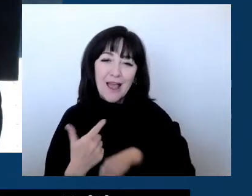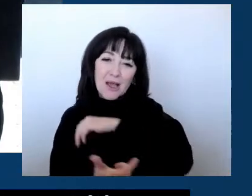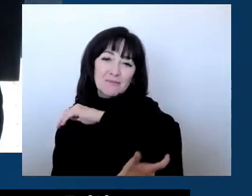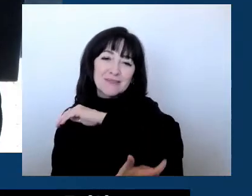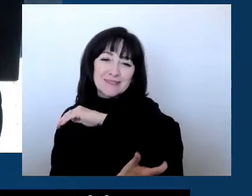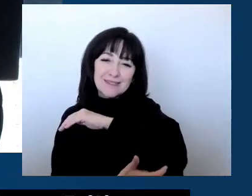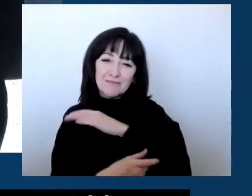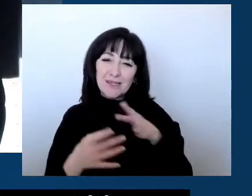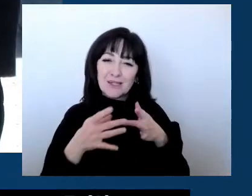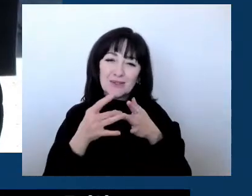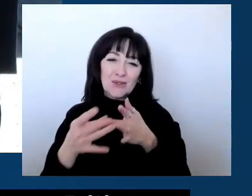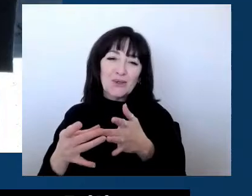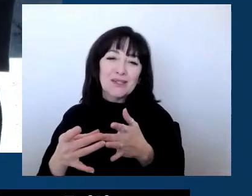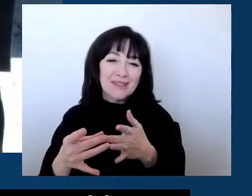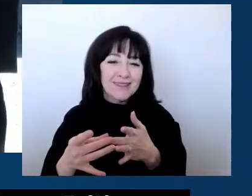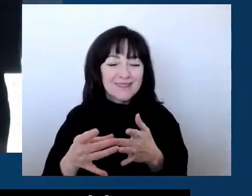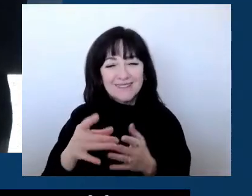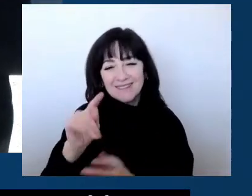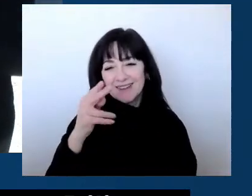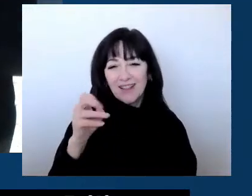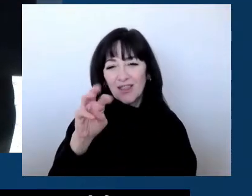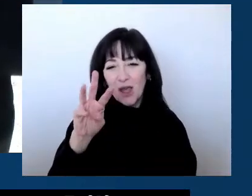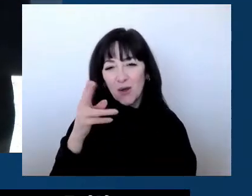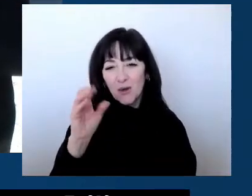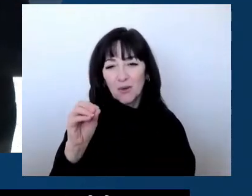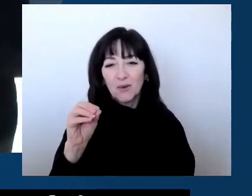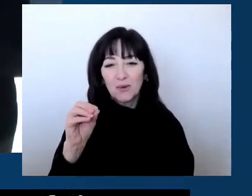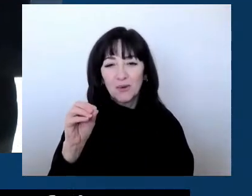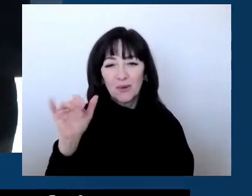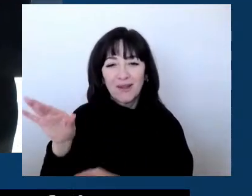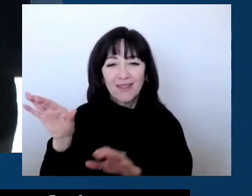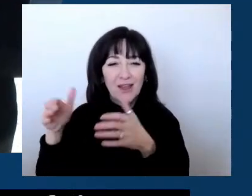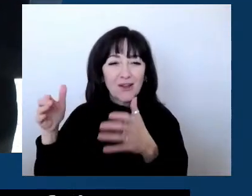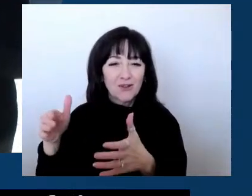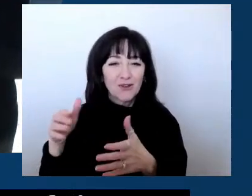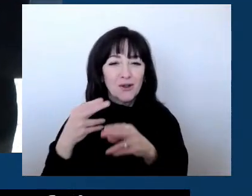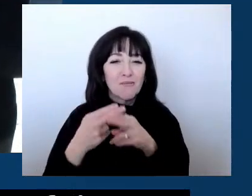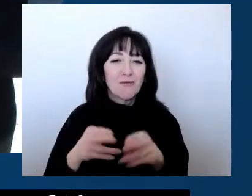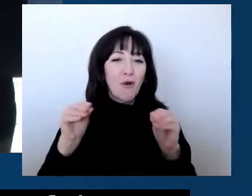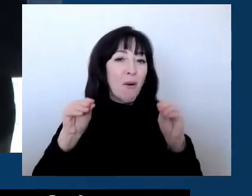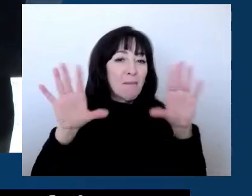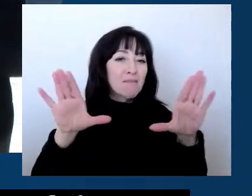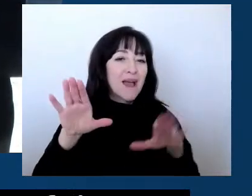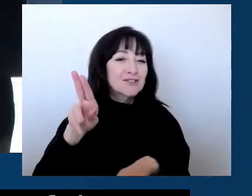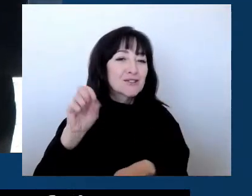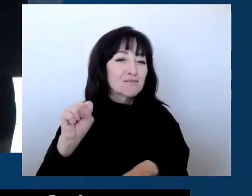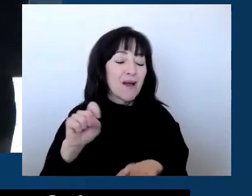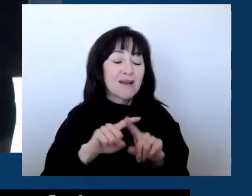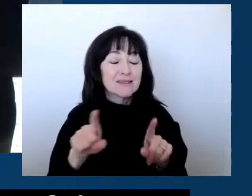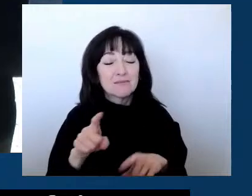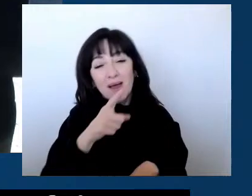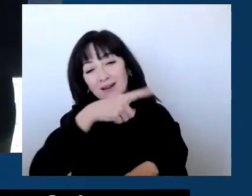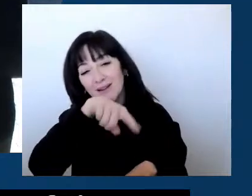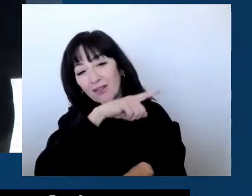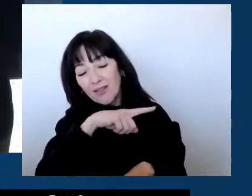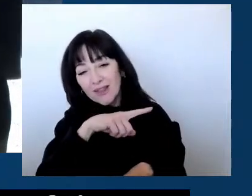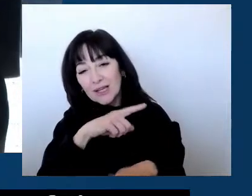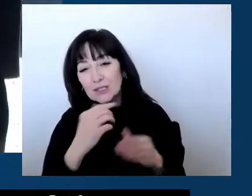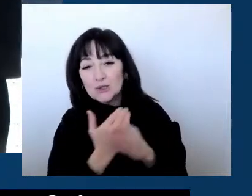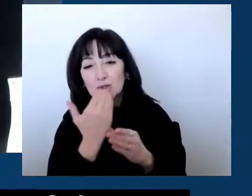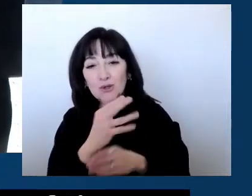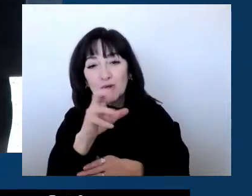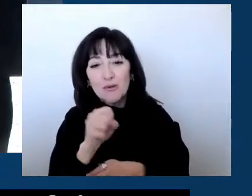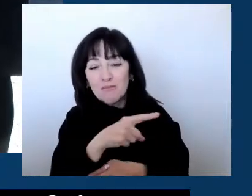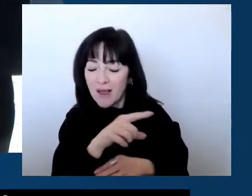Bus. But we're not going to do that. But these are magic buses. And they don't just materialize out